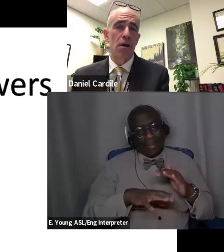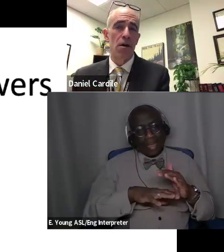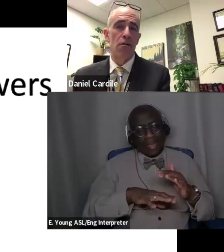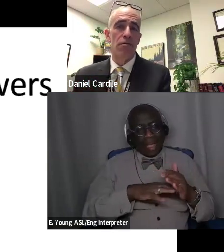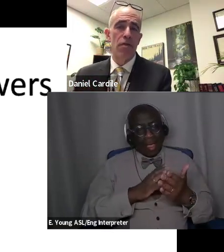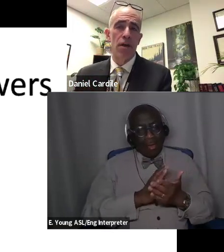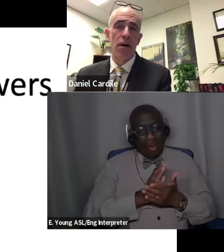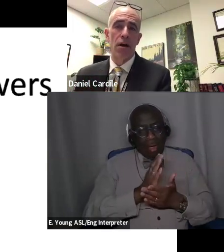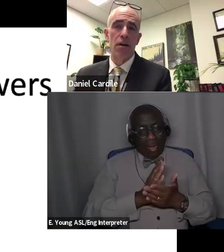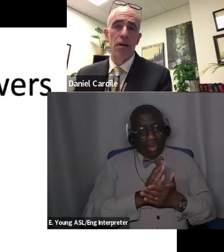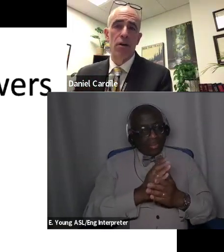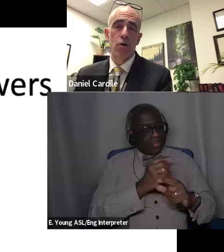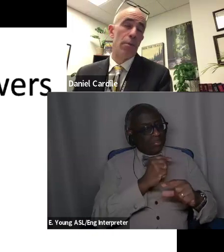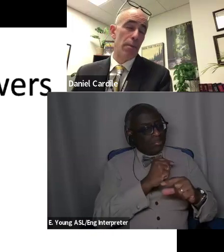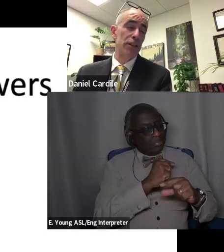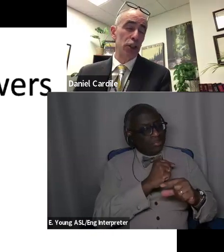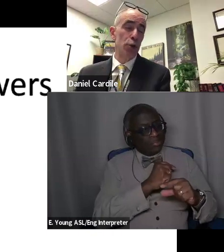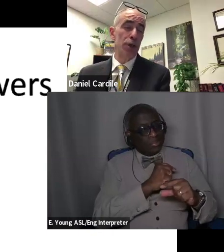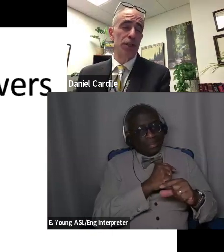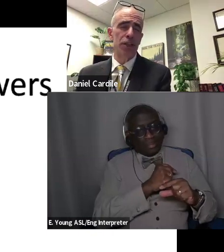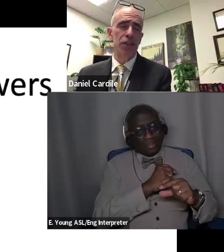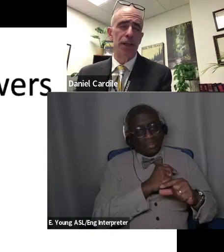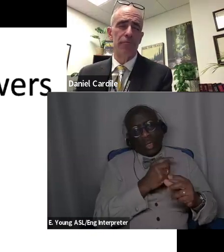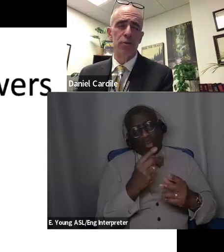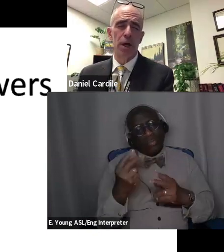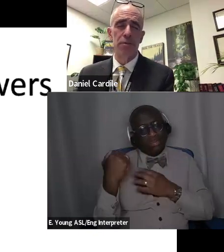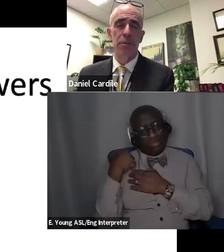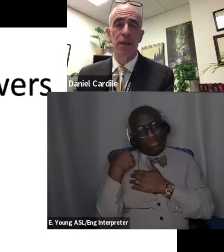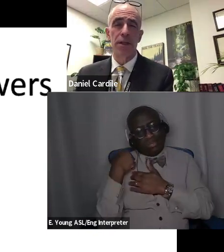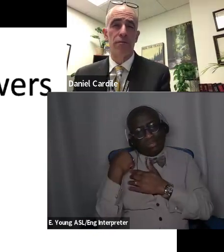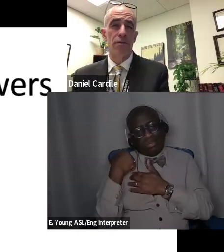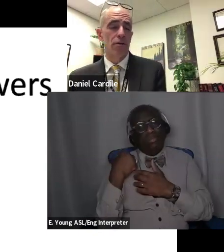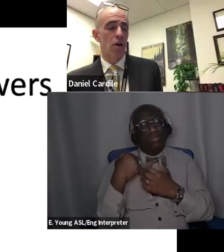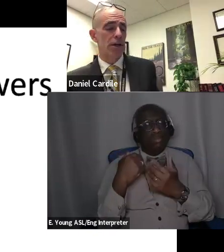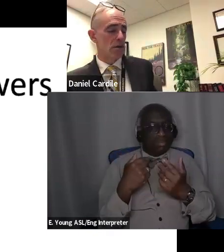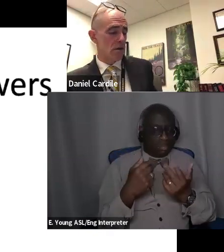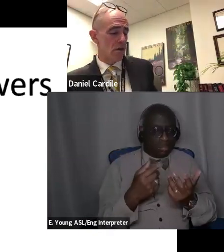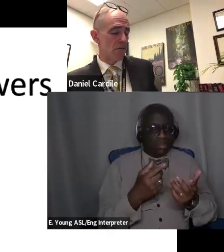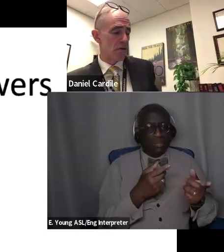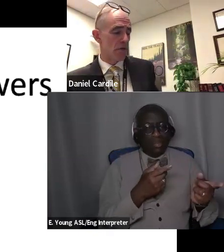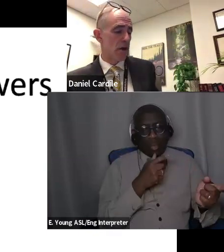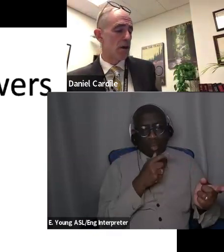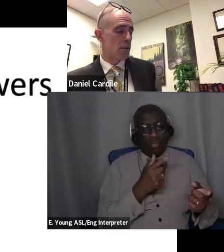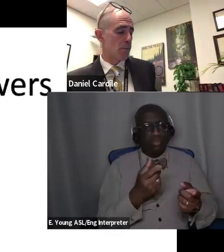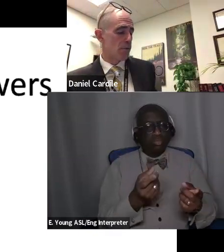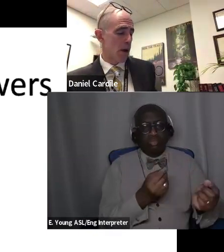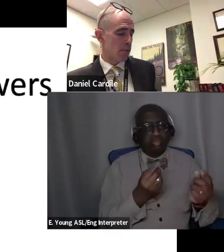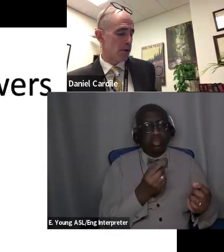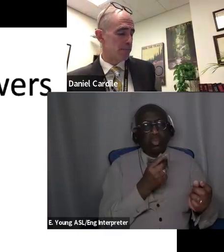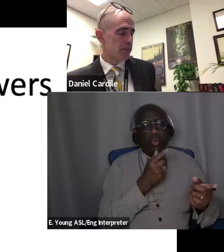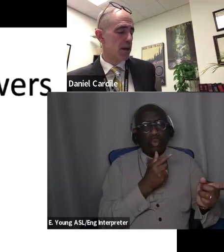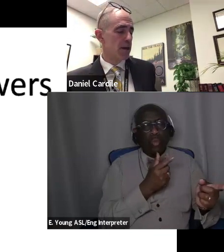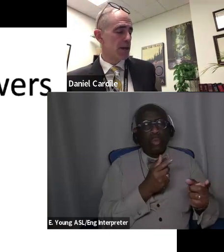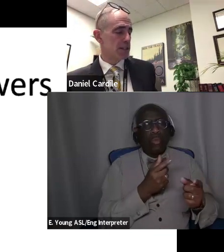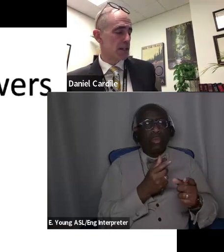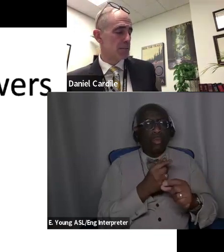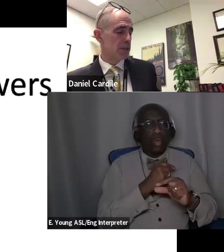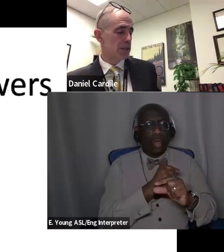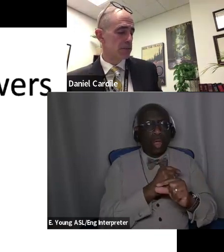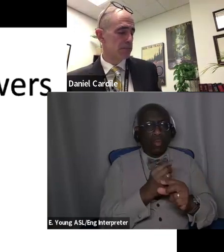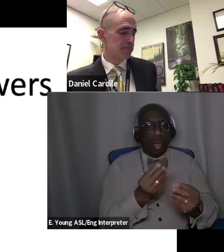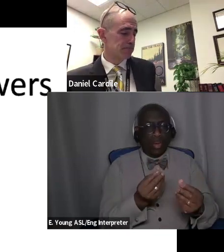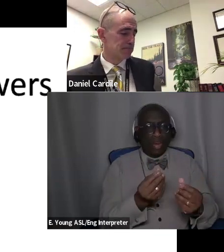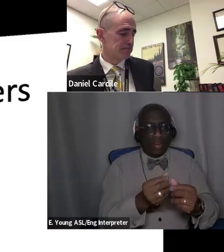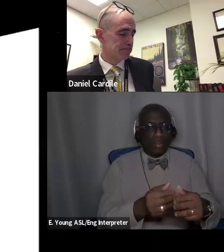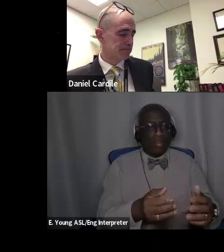rights of, or the basic duties, I should say, and responsibilities of the guardian of the property. Next slide,